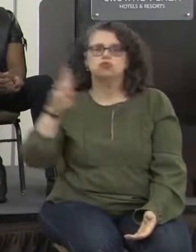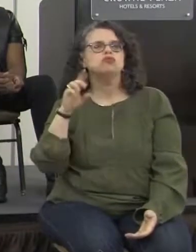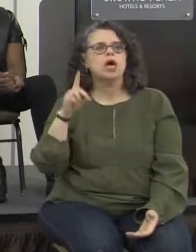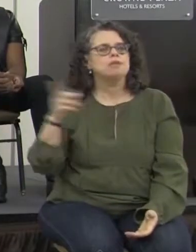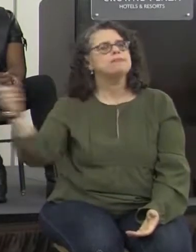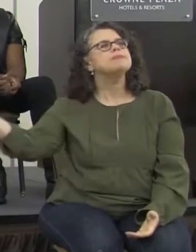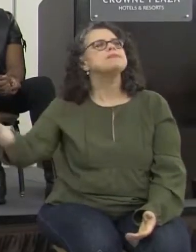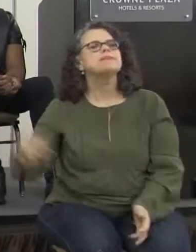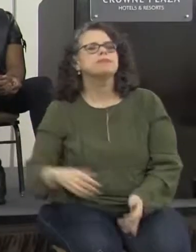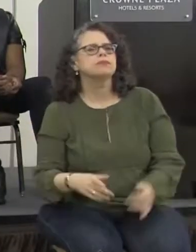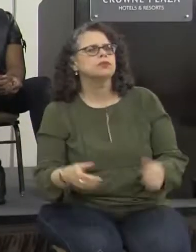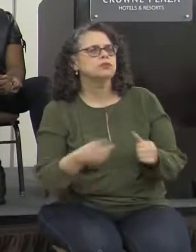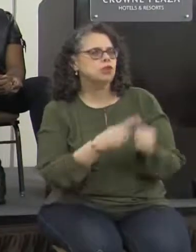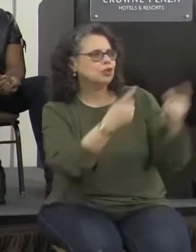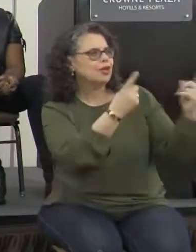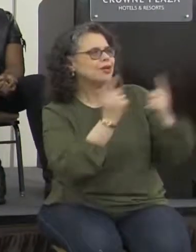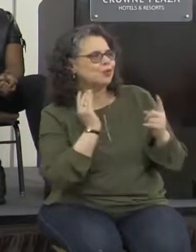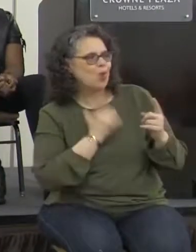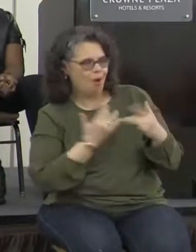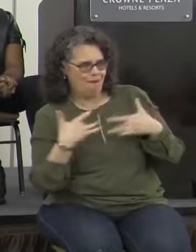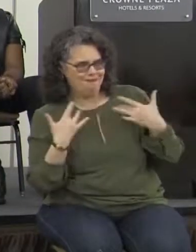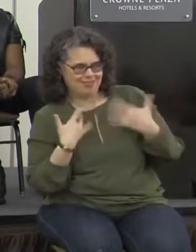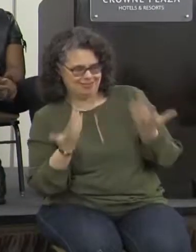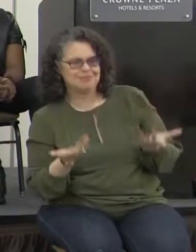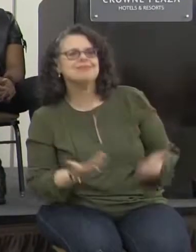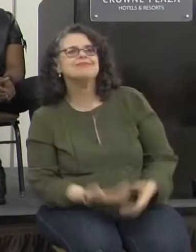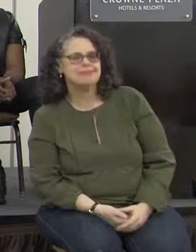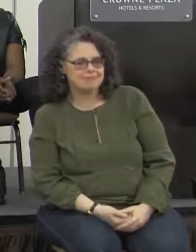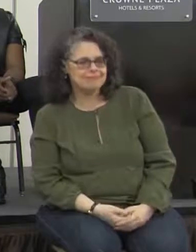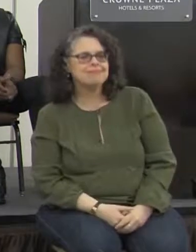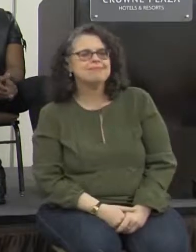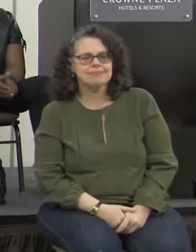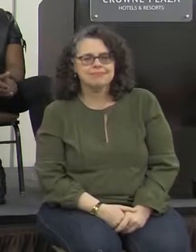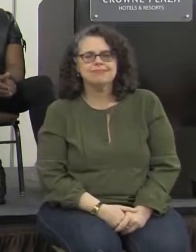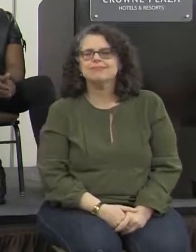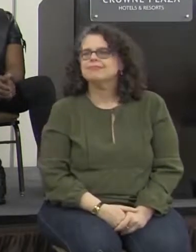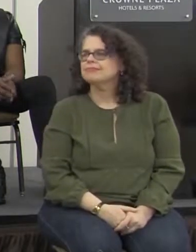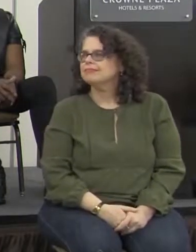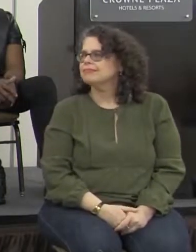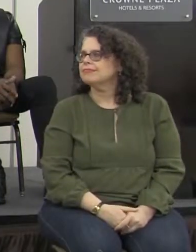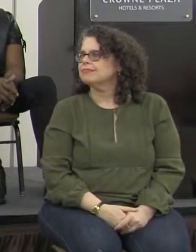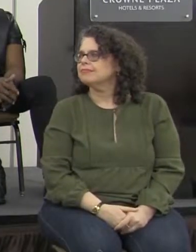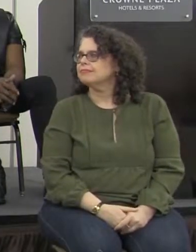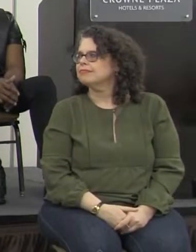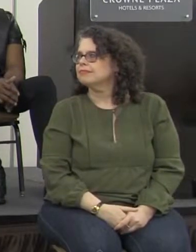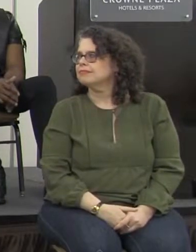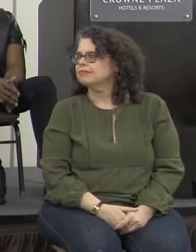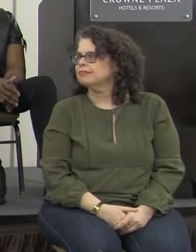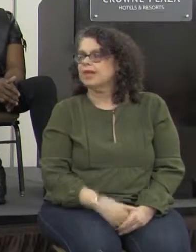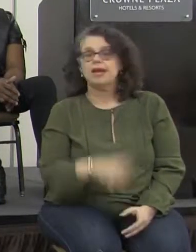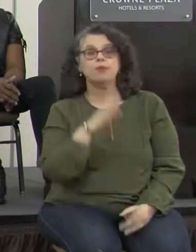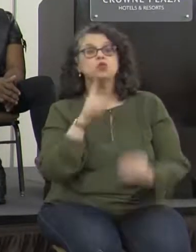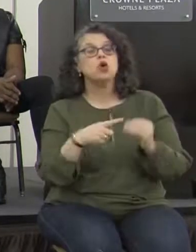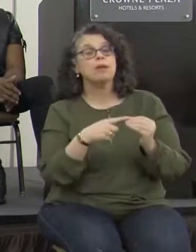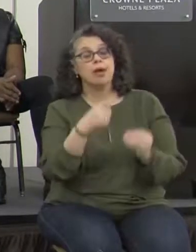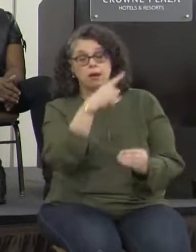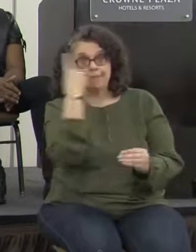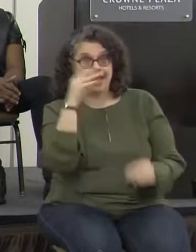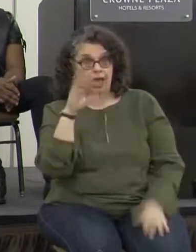say, first come to our events, because for some reason, and I speak on Blackout. We had